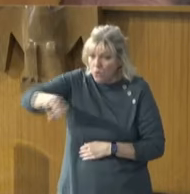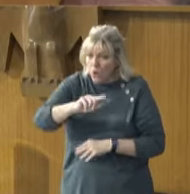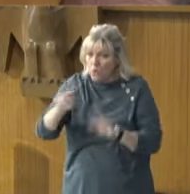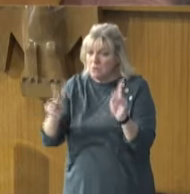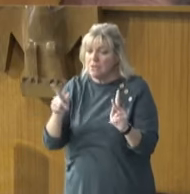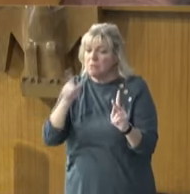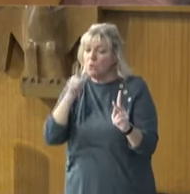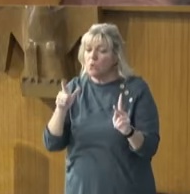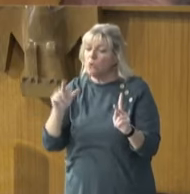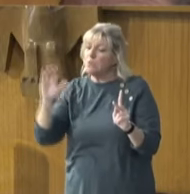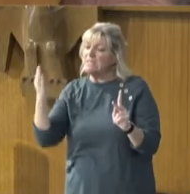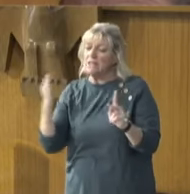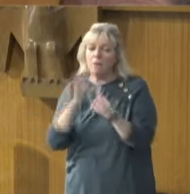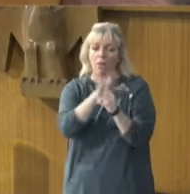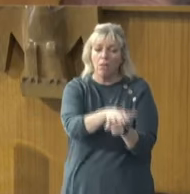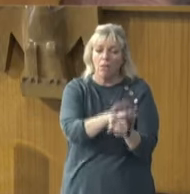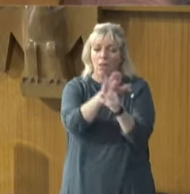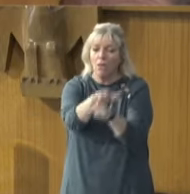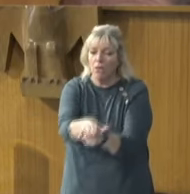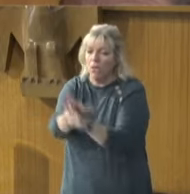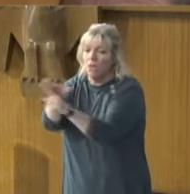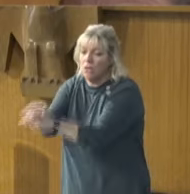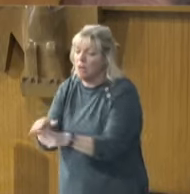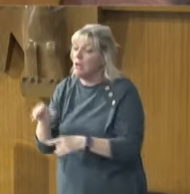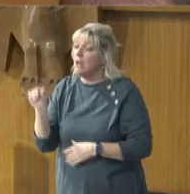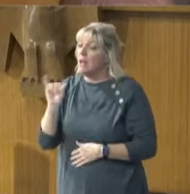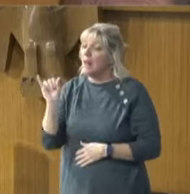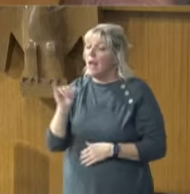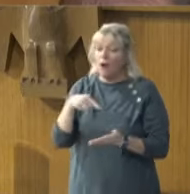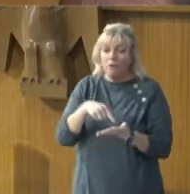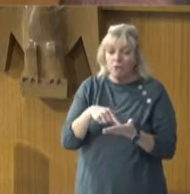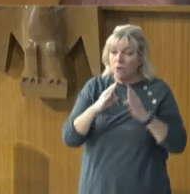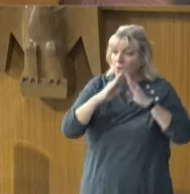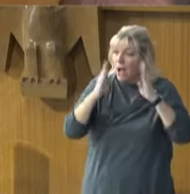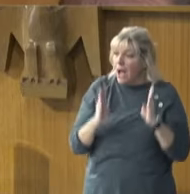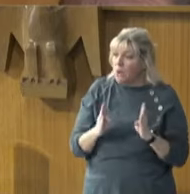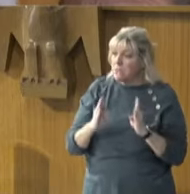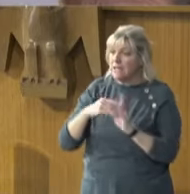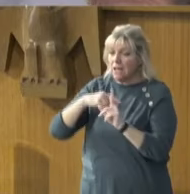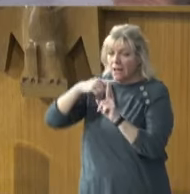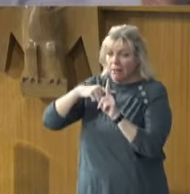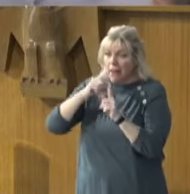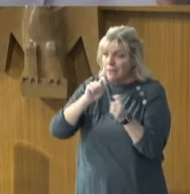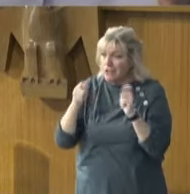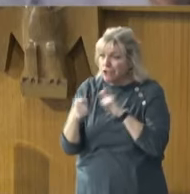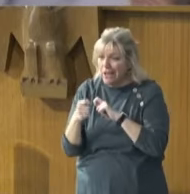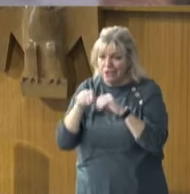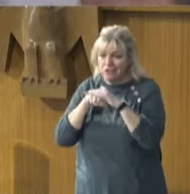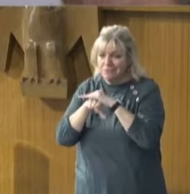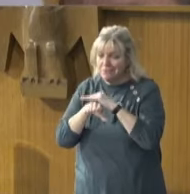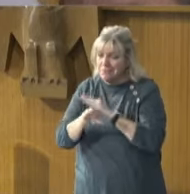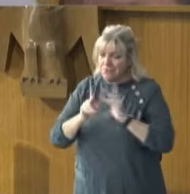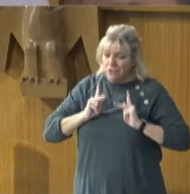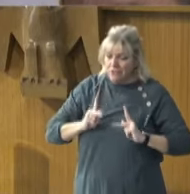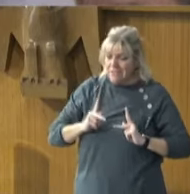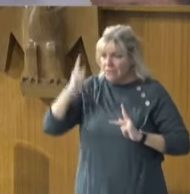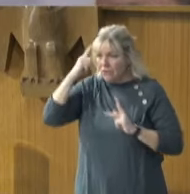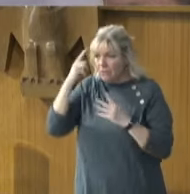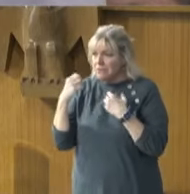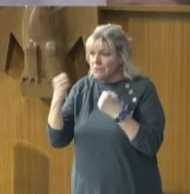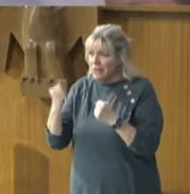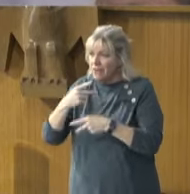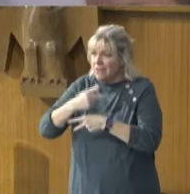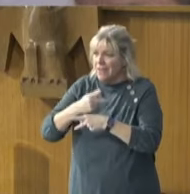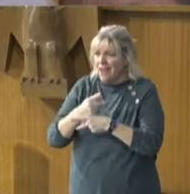of these, things such as affordable housing, climate change, access to mental and physical health care, and so much more.